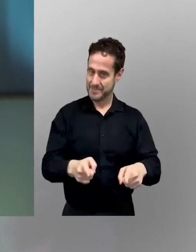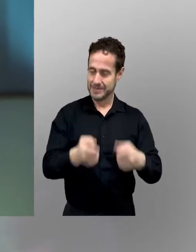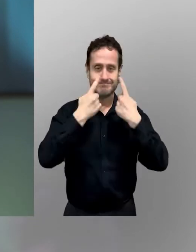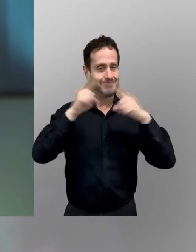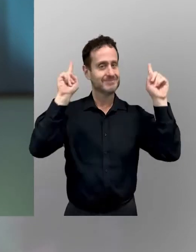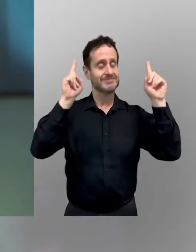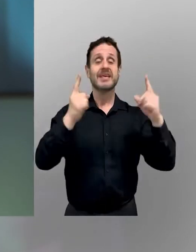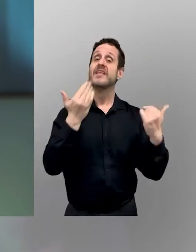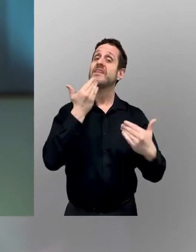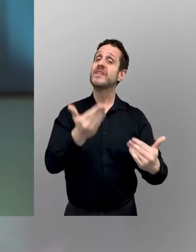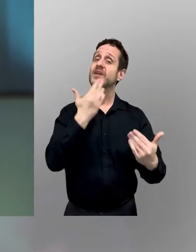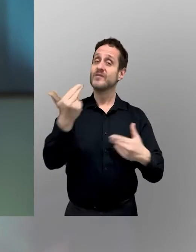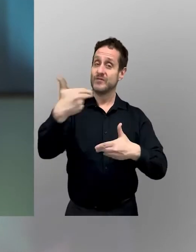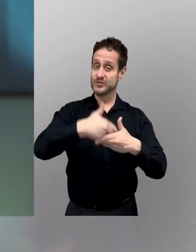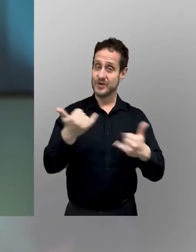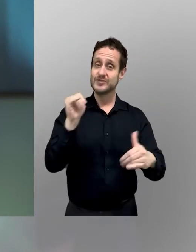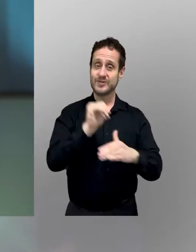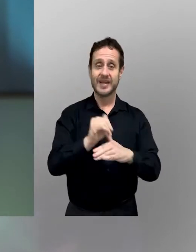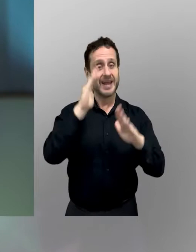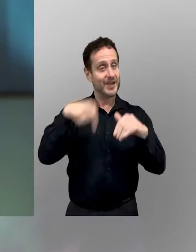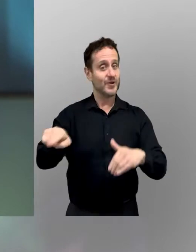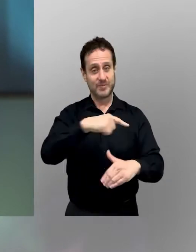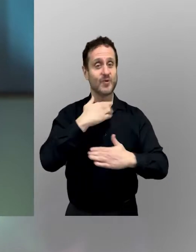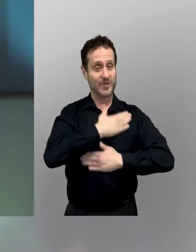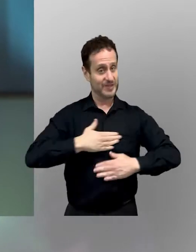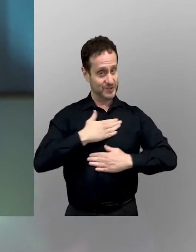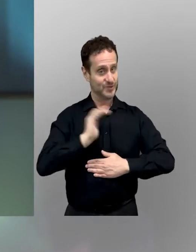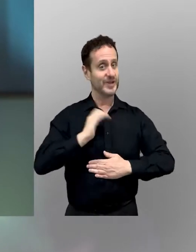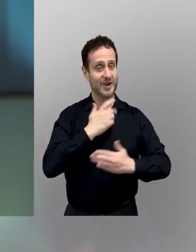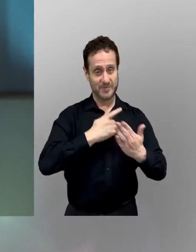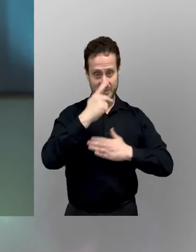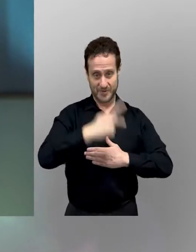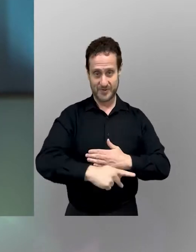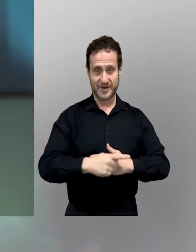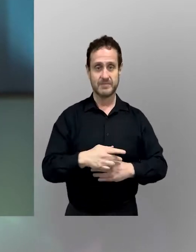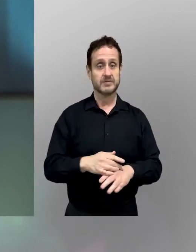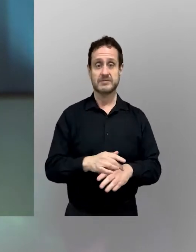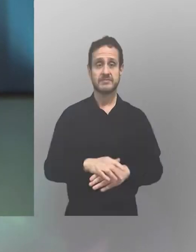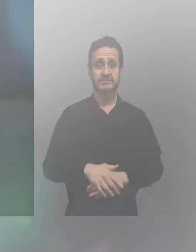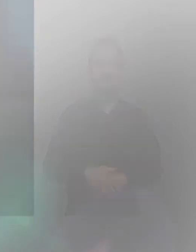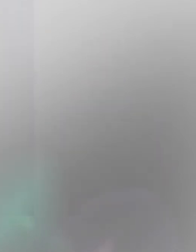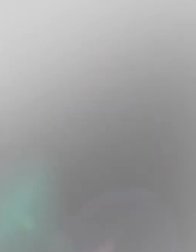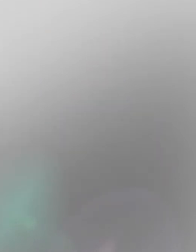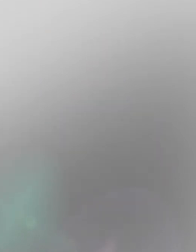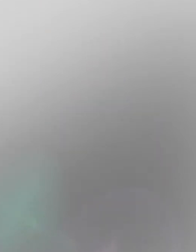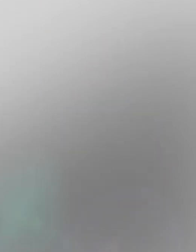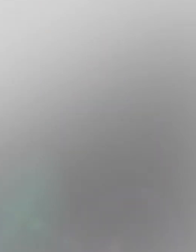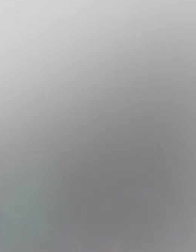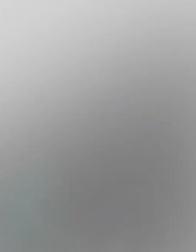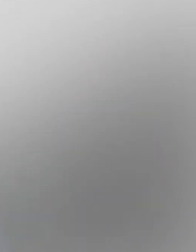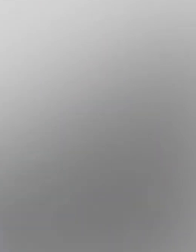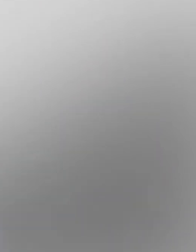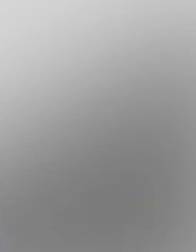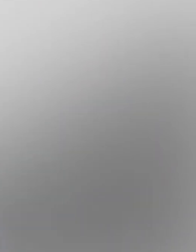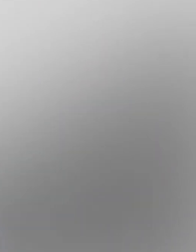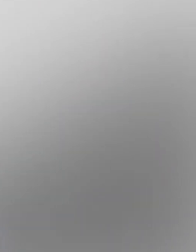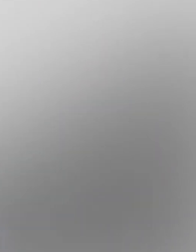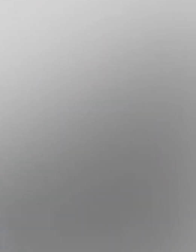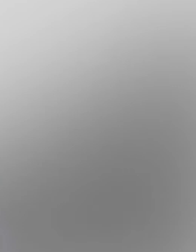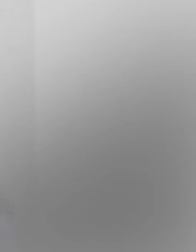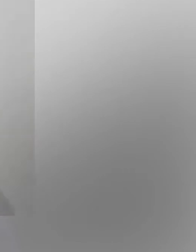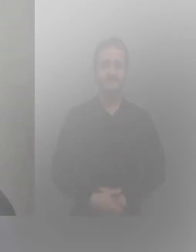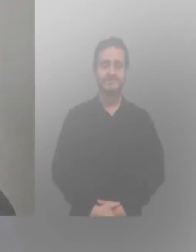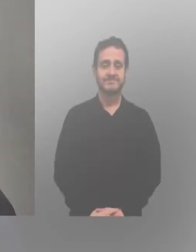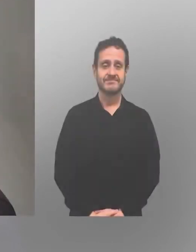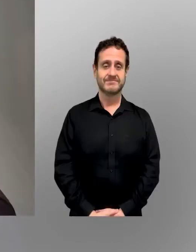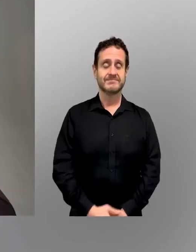to life. Thank you for joining us tonight, and I hope you enjoy our program. Host seated in front of white screen with